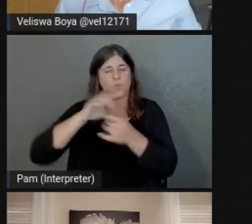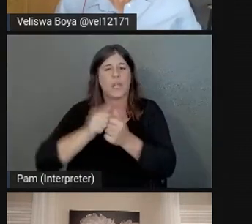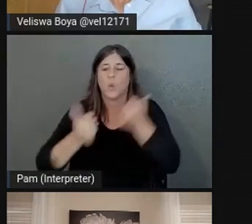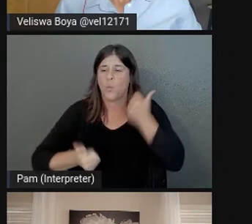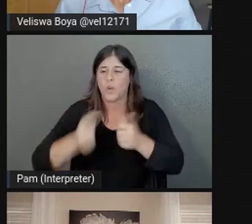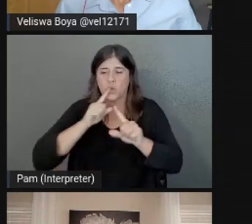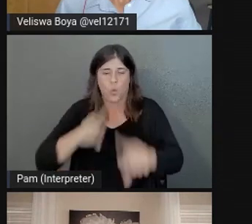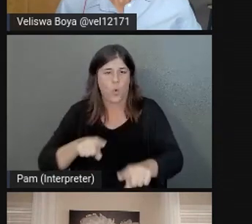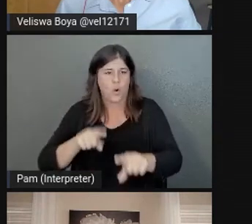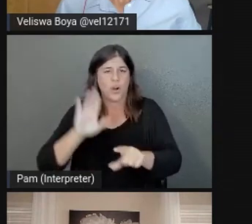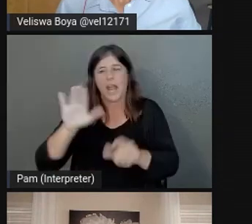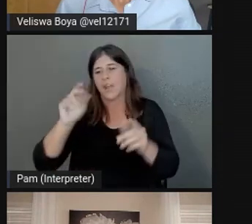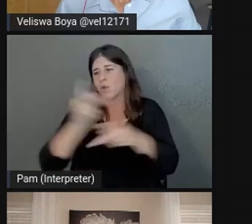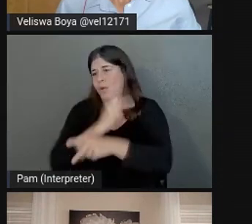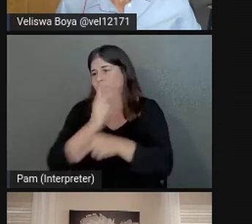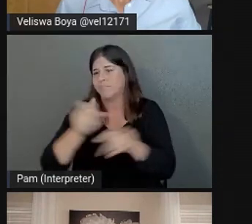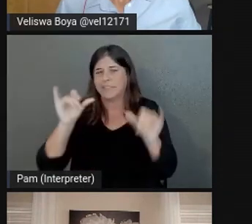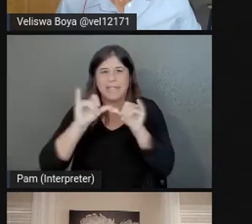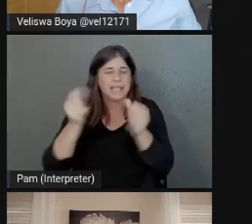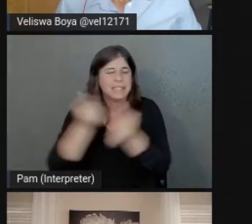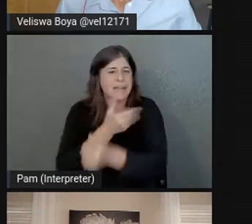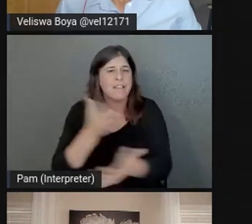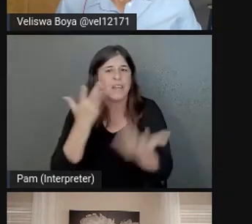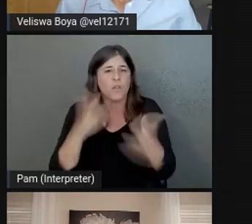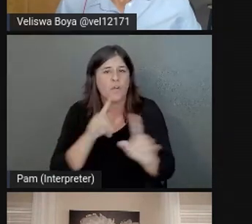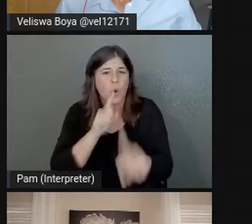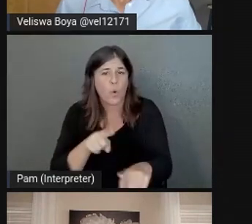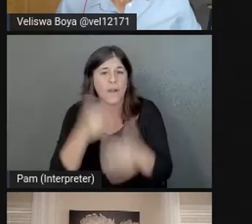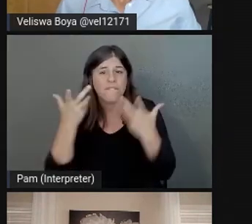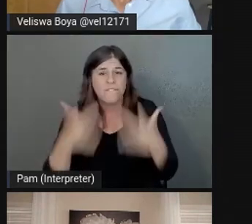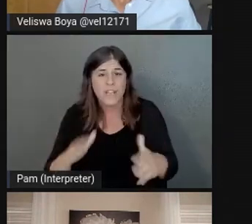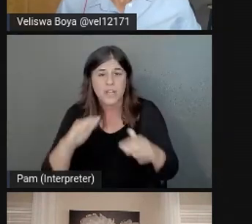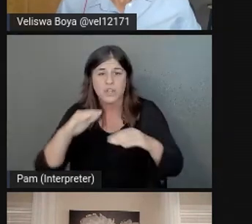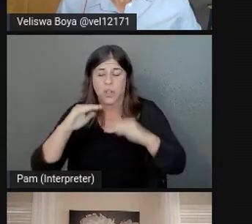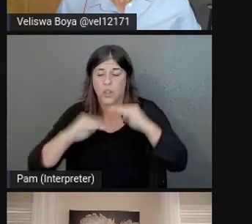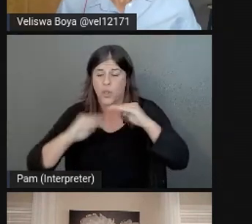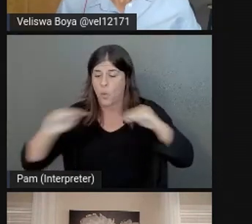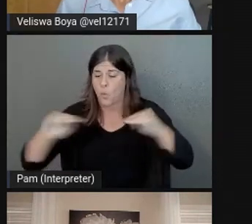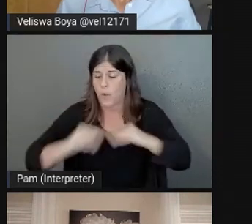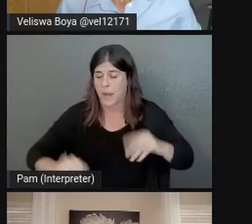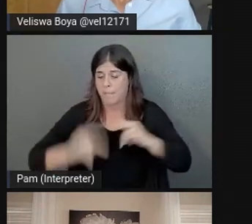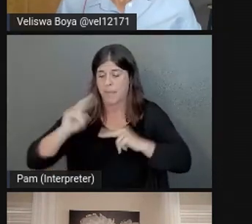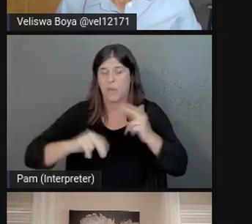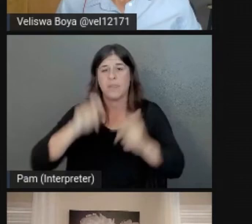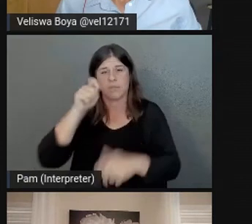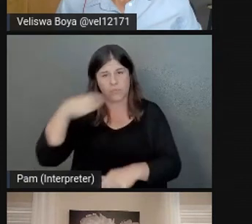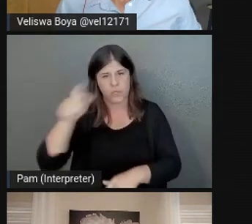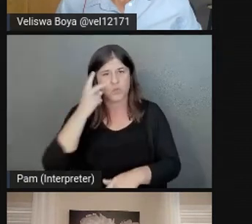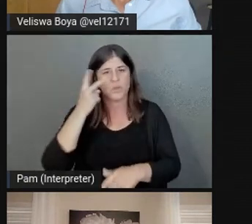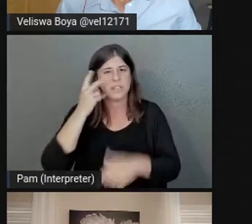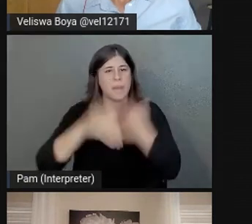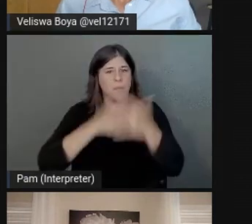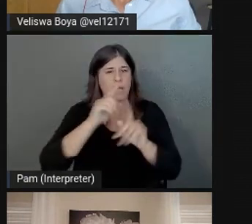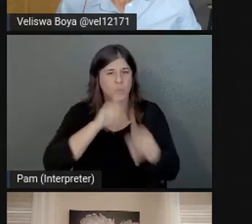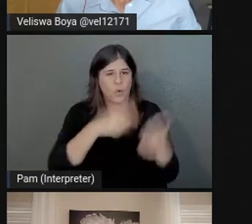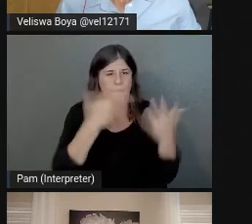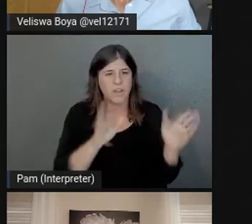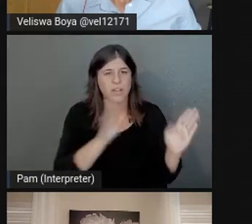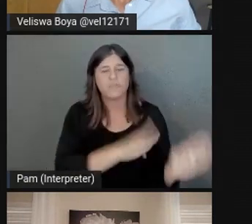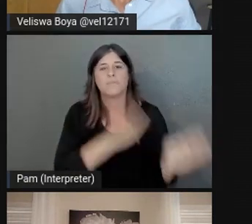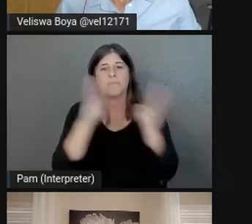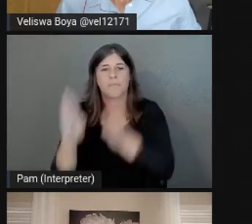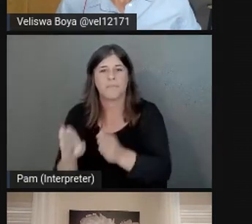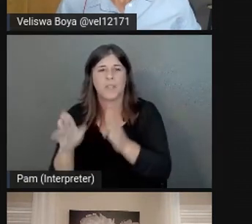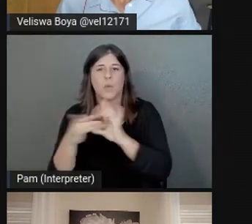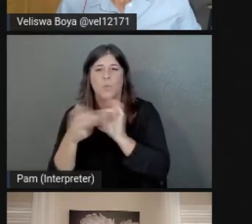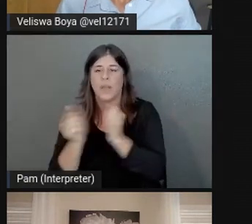the configuration that you've ordered. And then once the rack has been built, you'll have a check there for processing order. And then in terms of